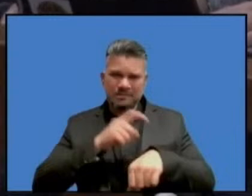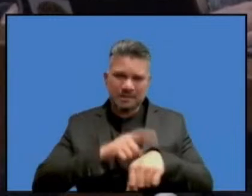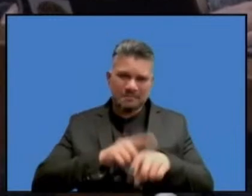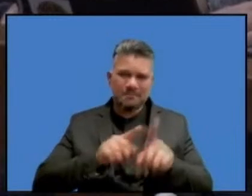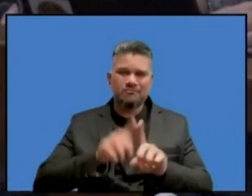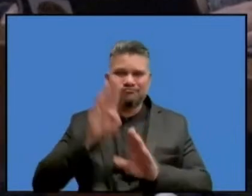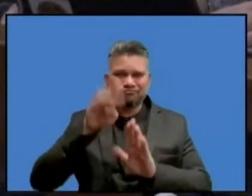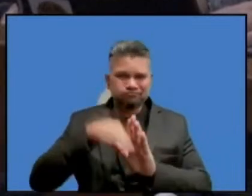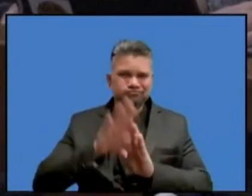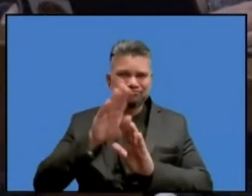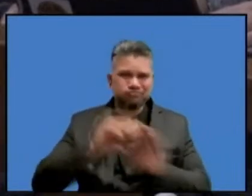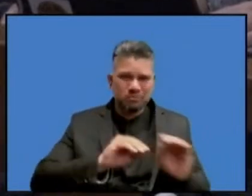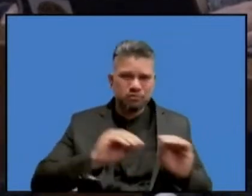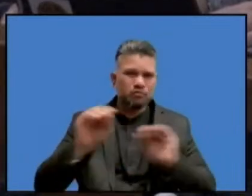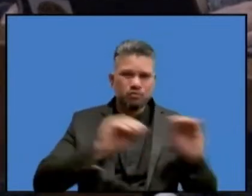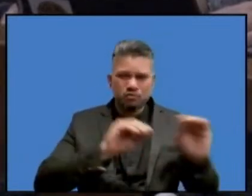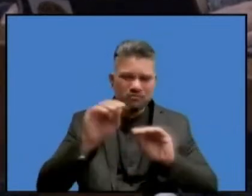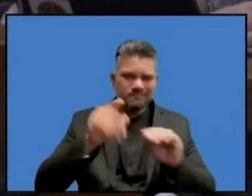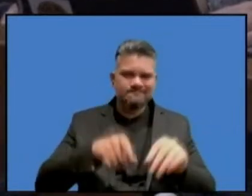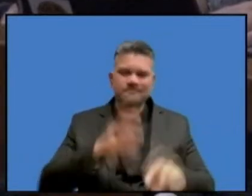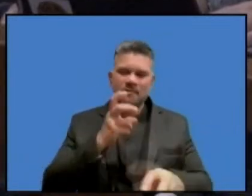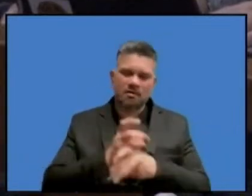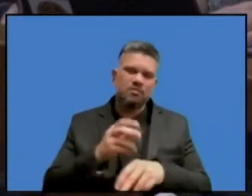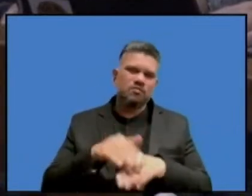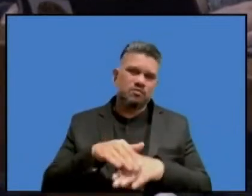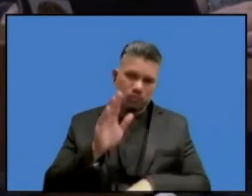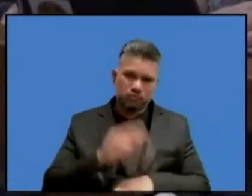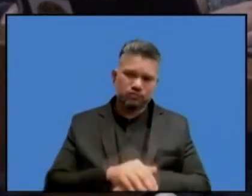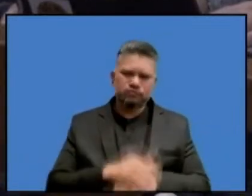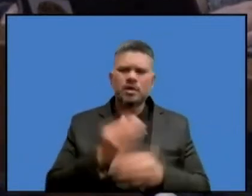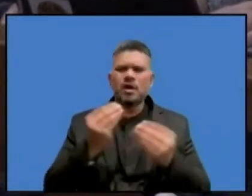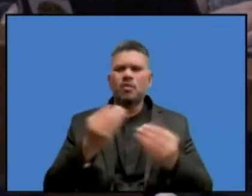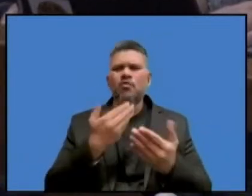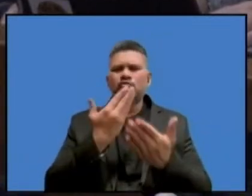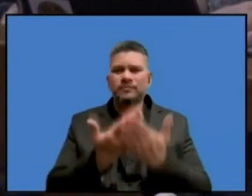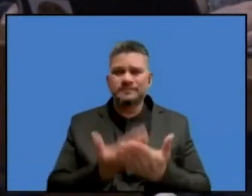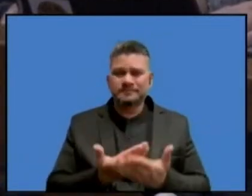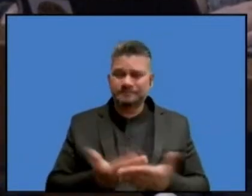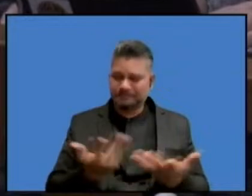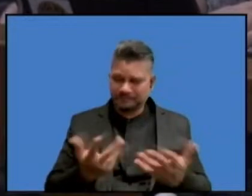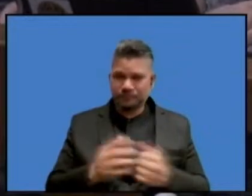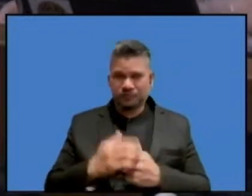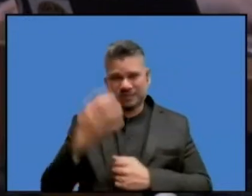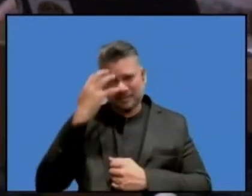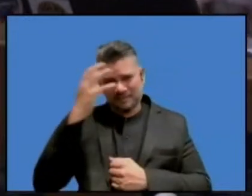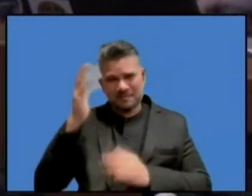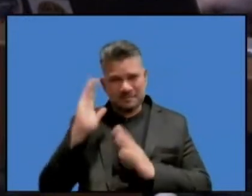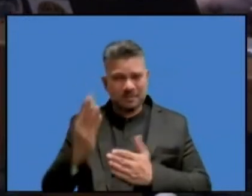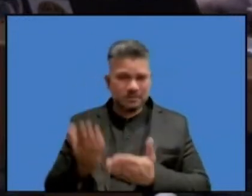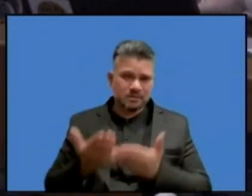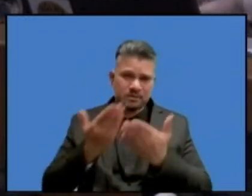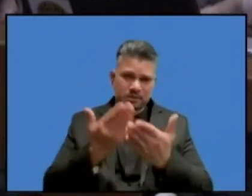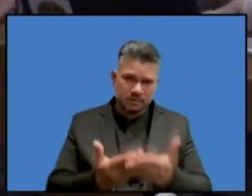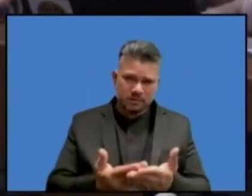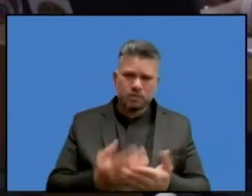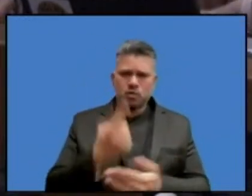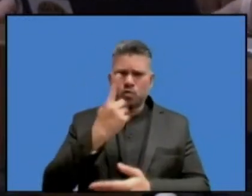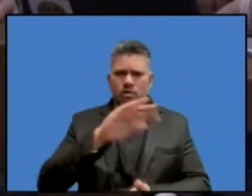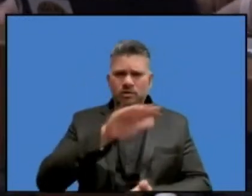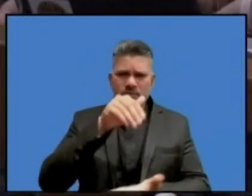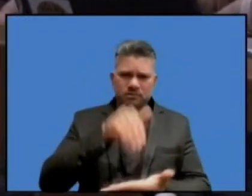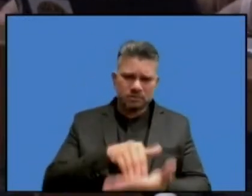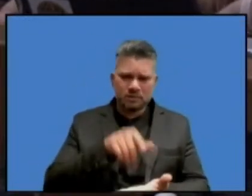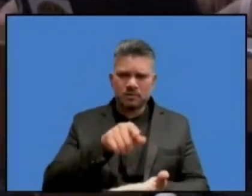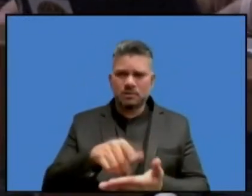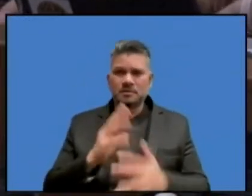our demands and recommendation is: first, the government must provide one-stop integrated service for migrant workers that are